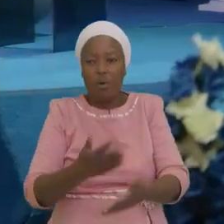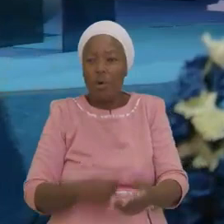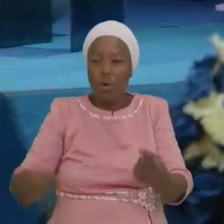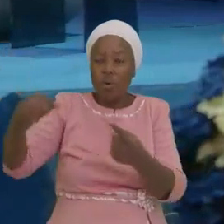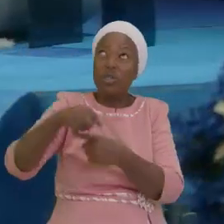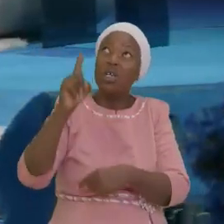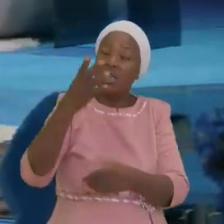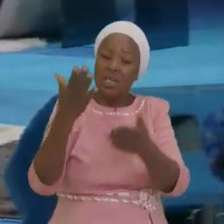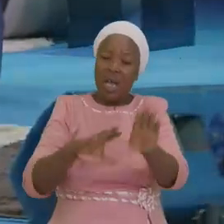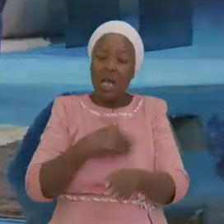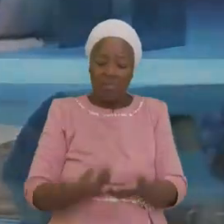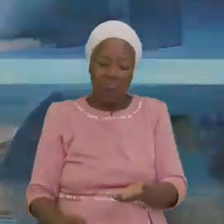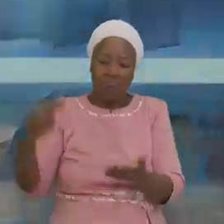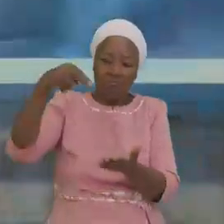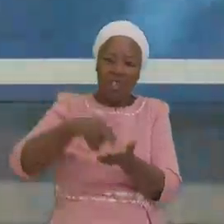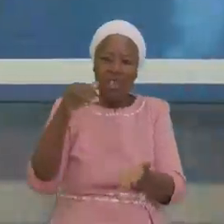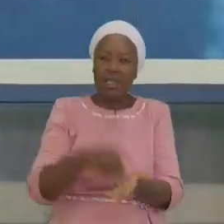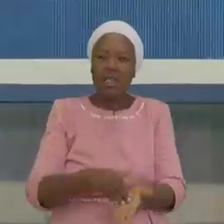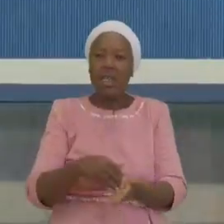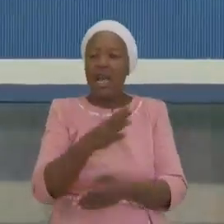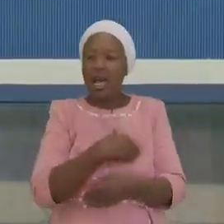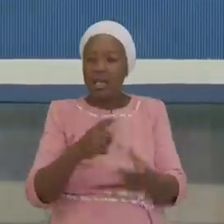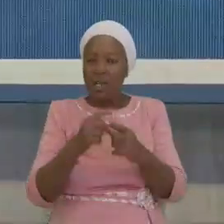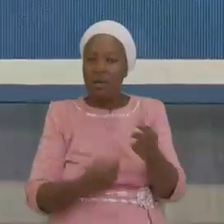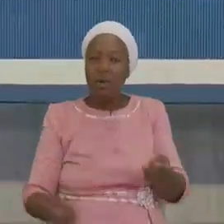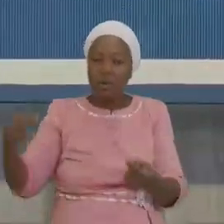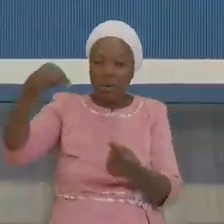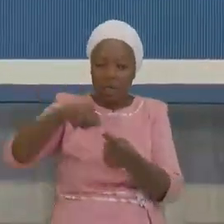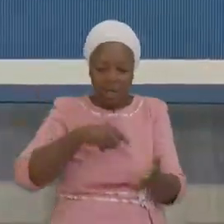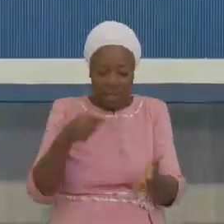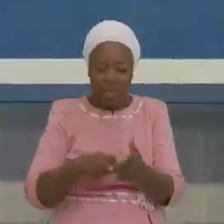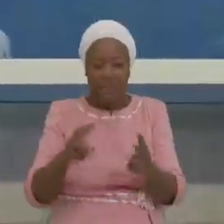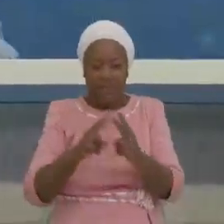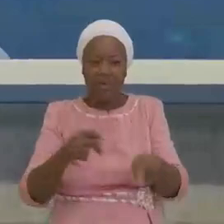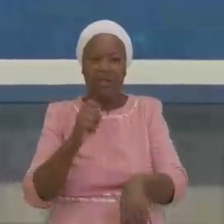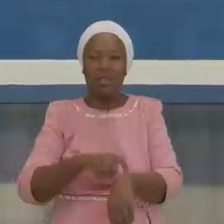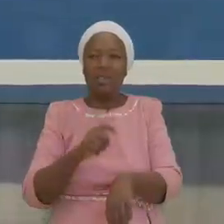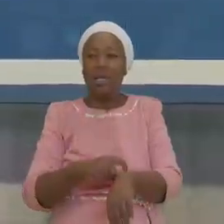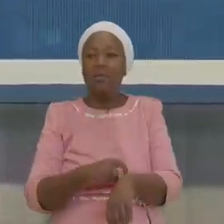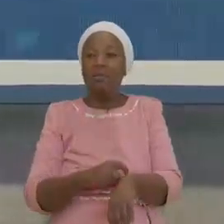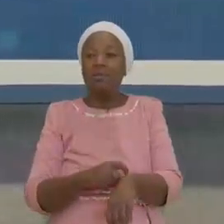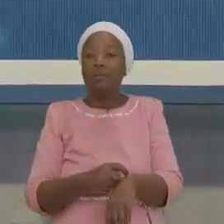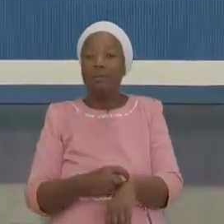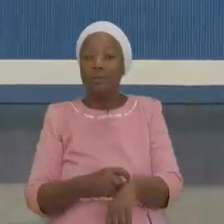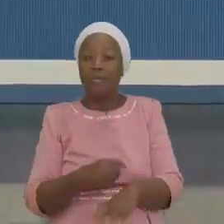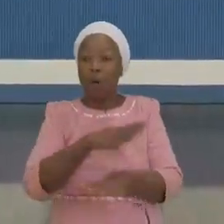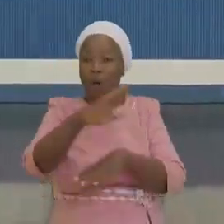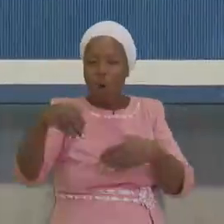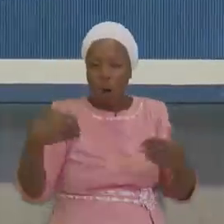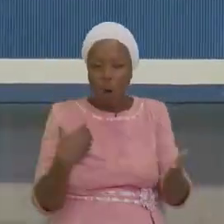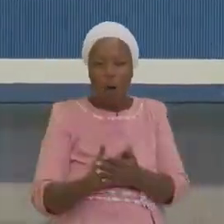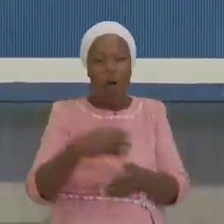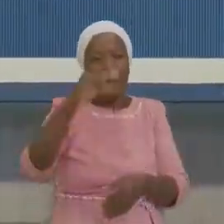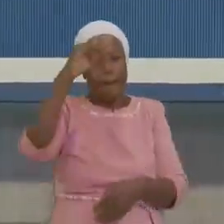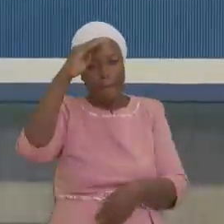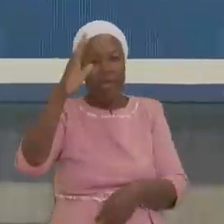until he rose again, until this very time, all men shall be